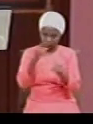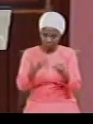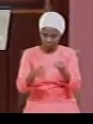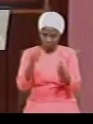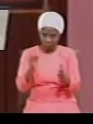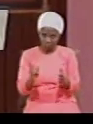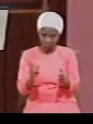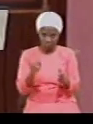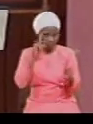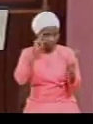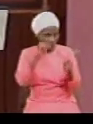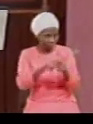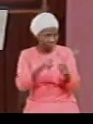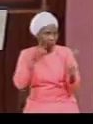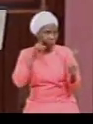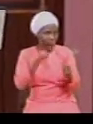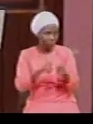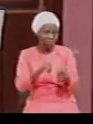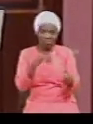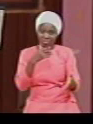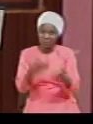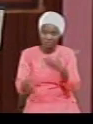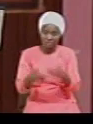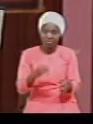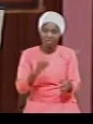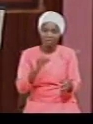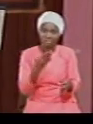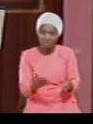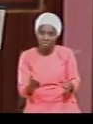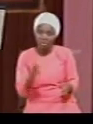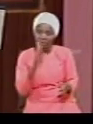brethren, whatsoever things are true,